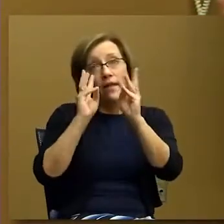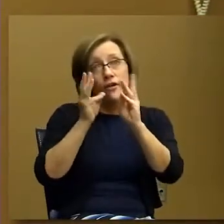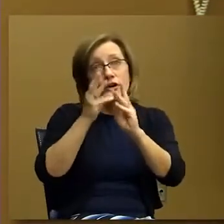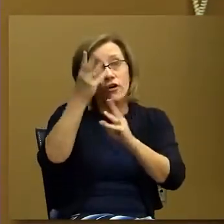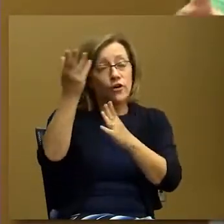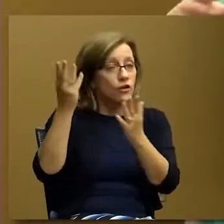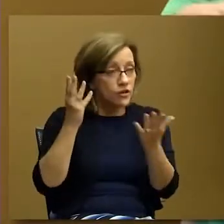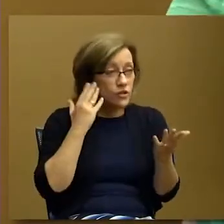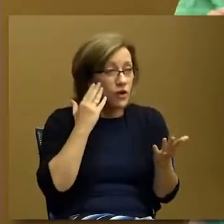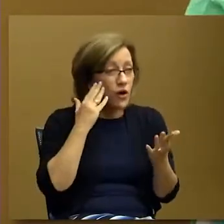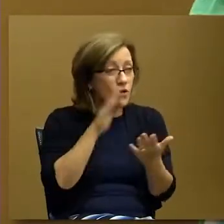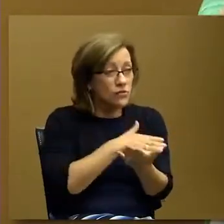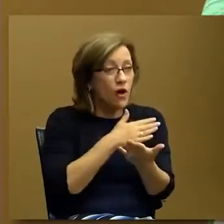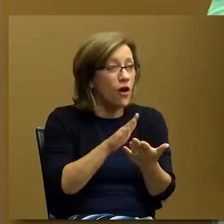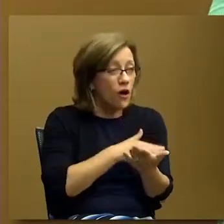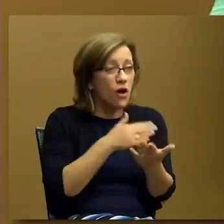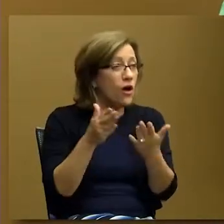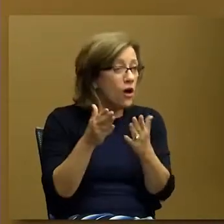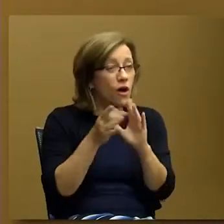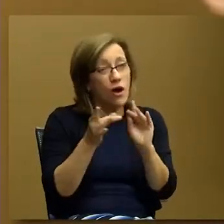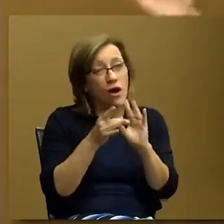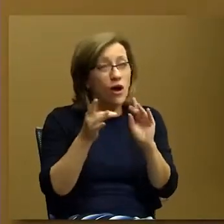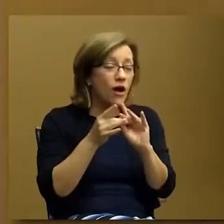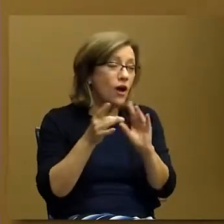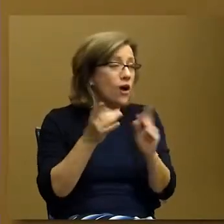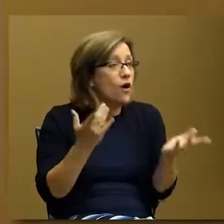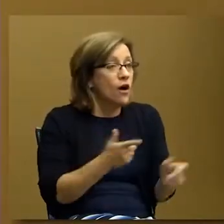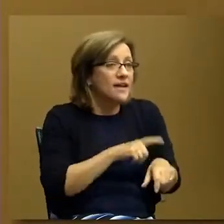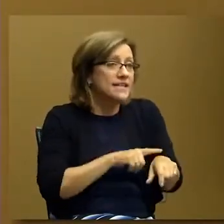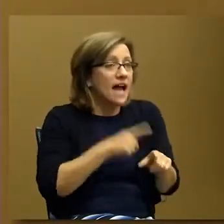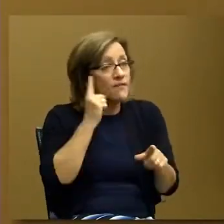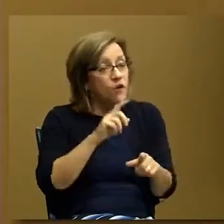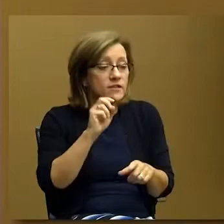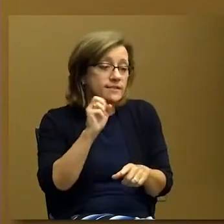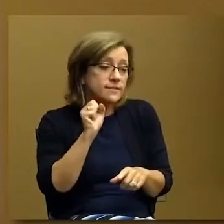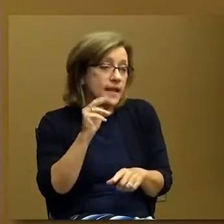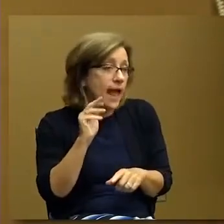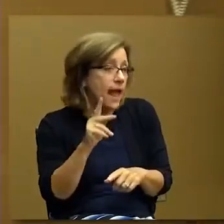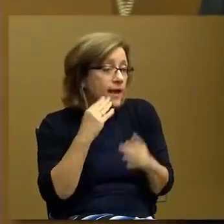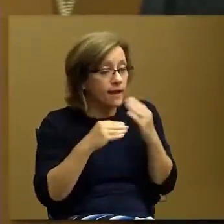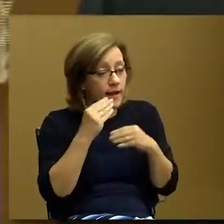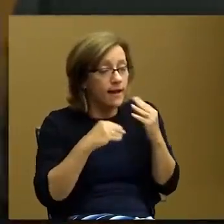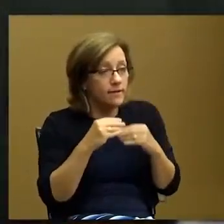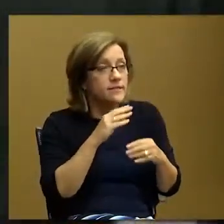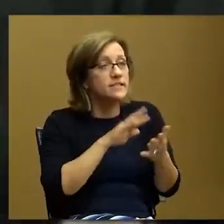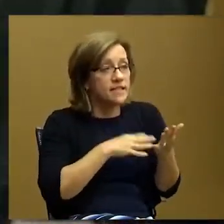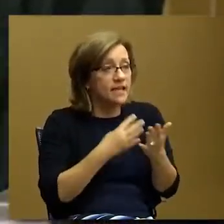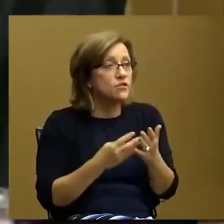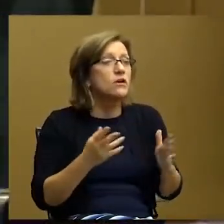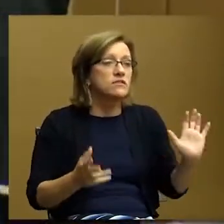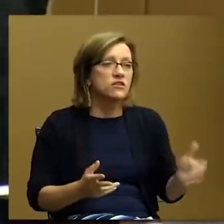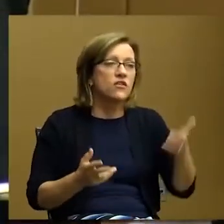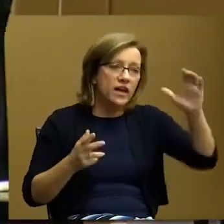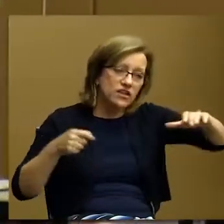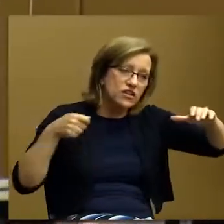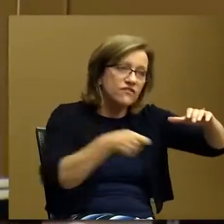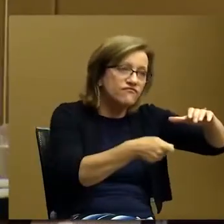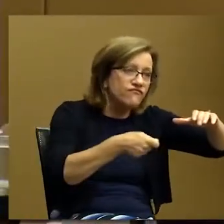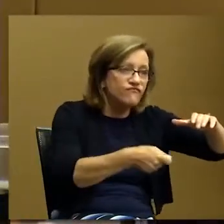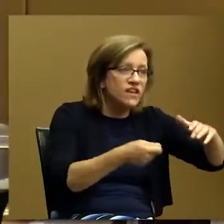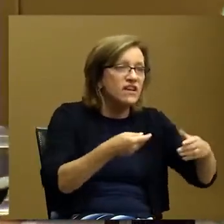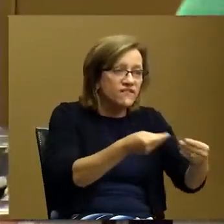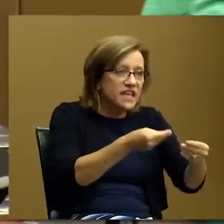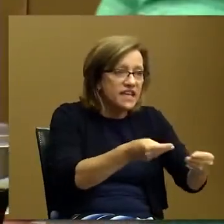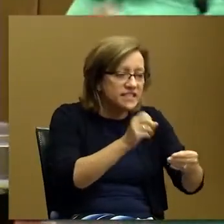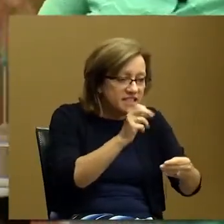the weather? Ah, you know, and then, oh, it's time for snack. So here we go again. And we're given